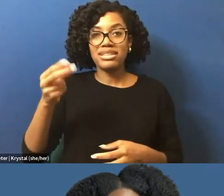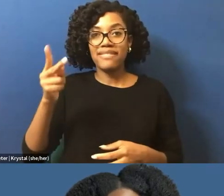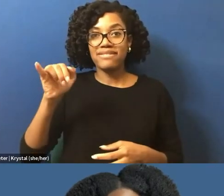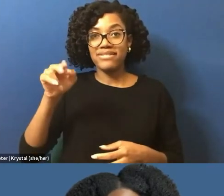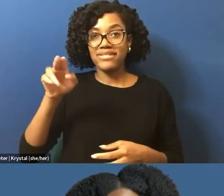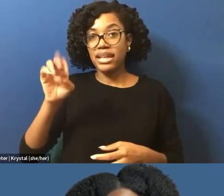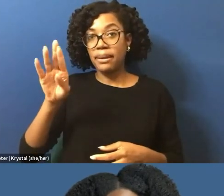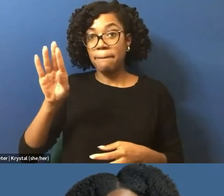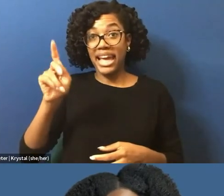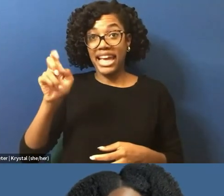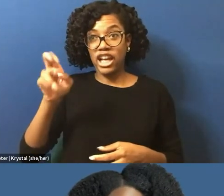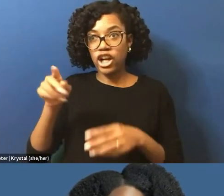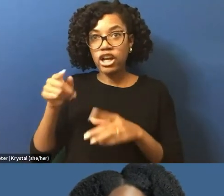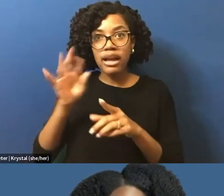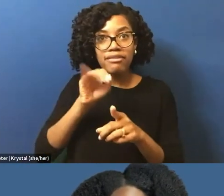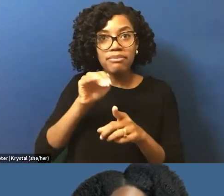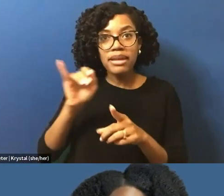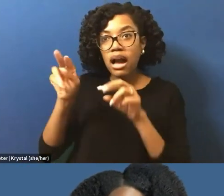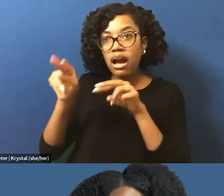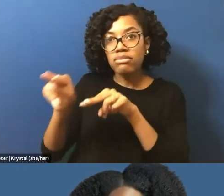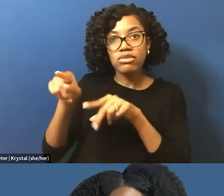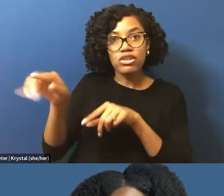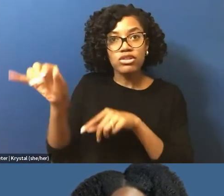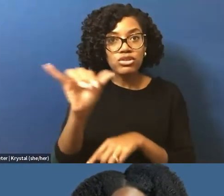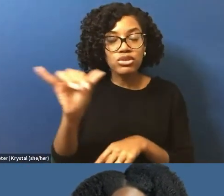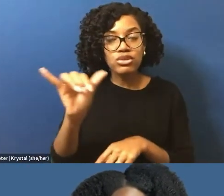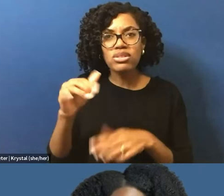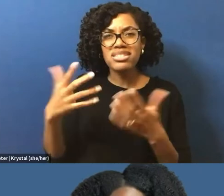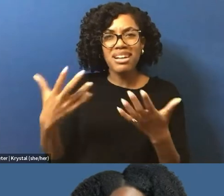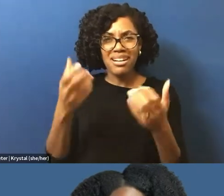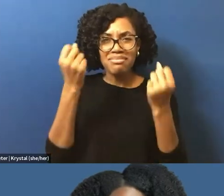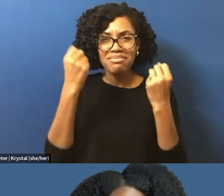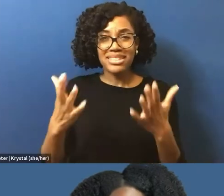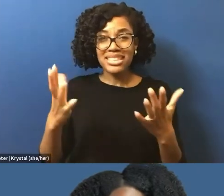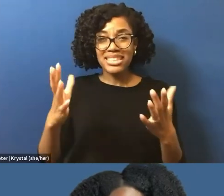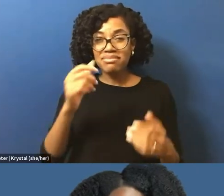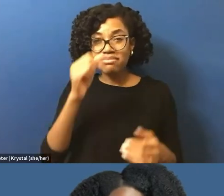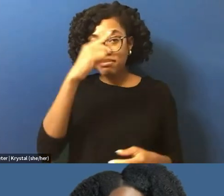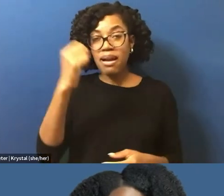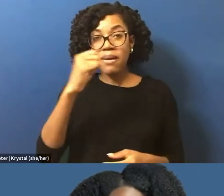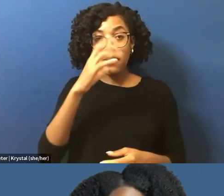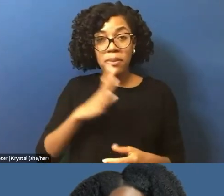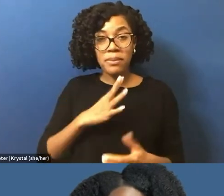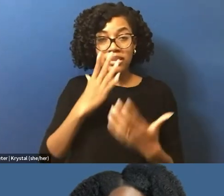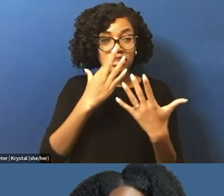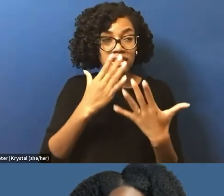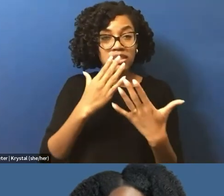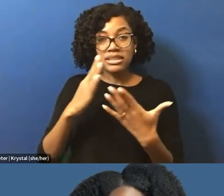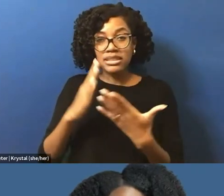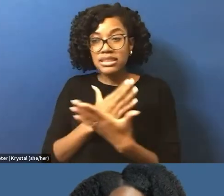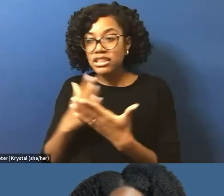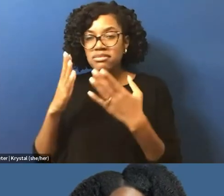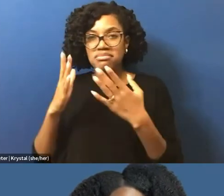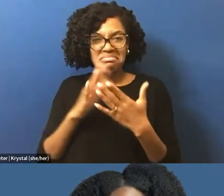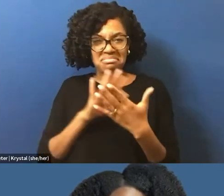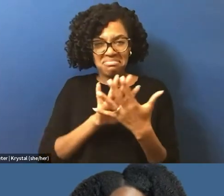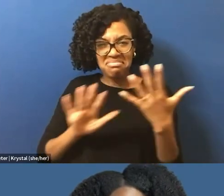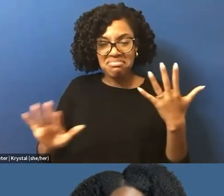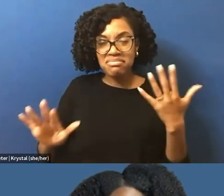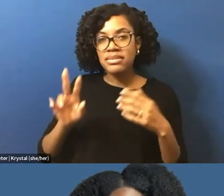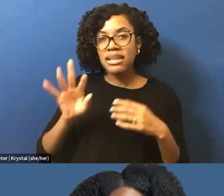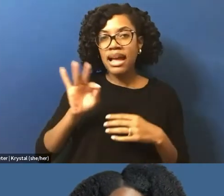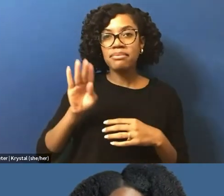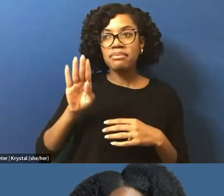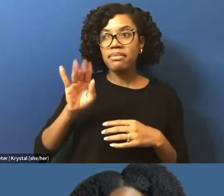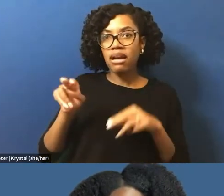just the resistance. So how extensively were the women you studied tracked by the FBI? And what does that